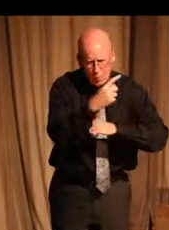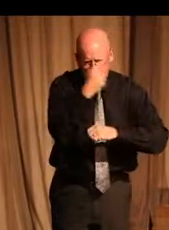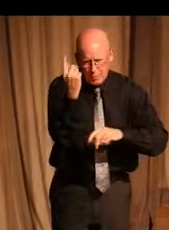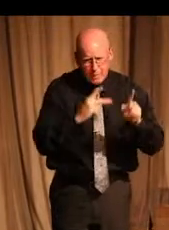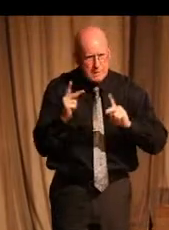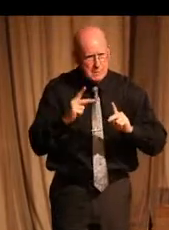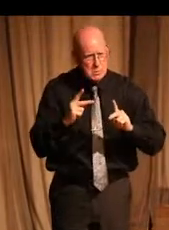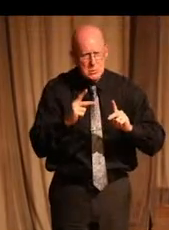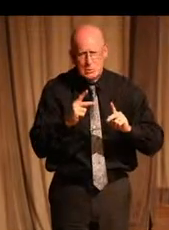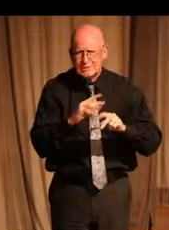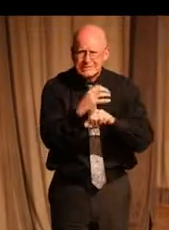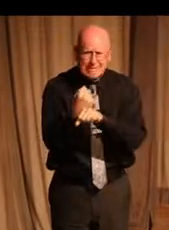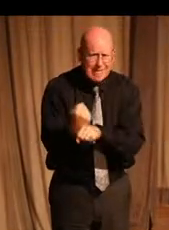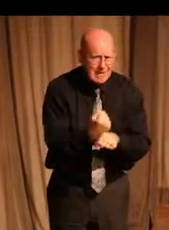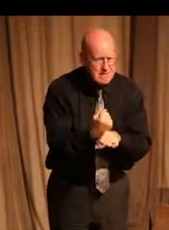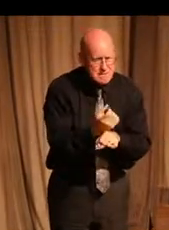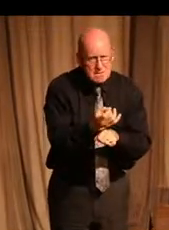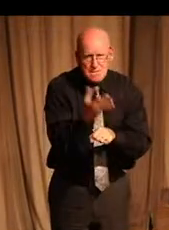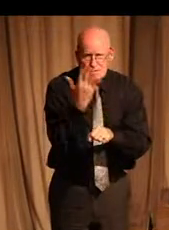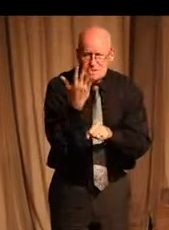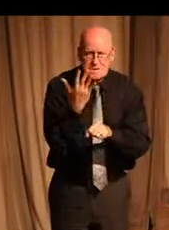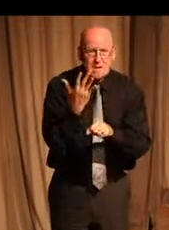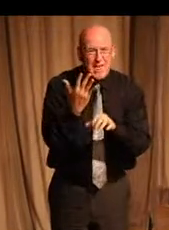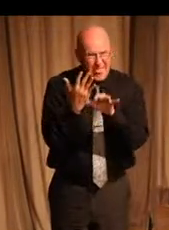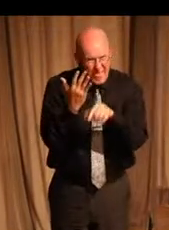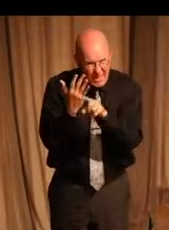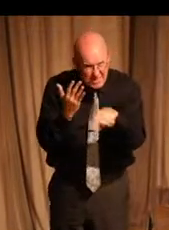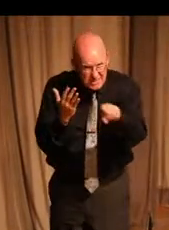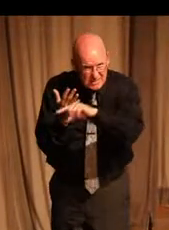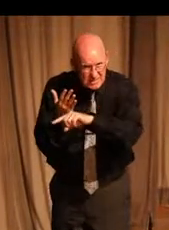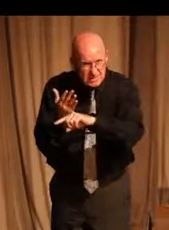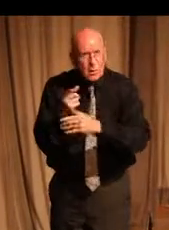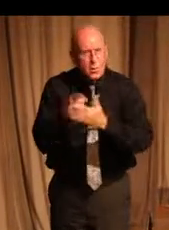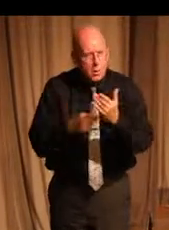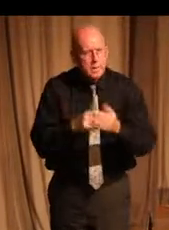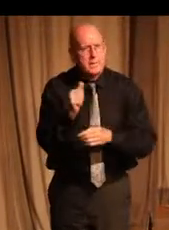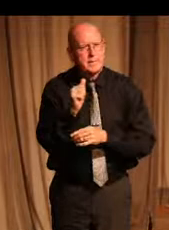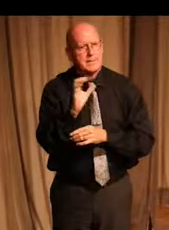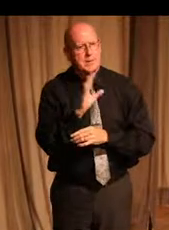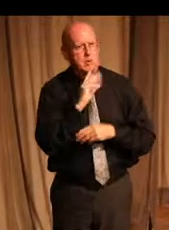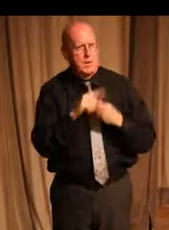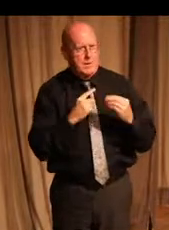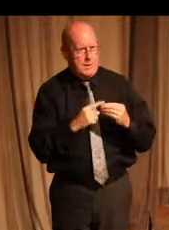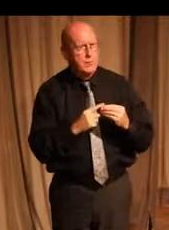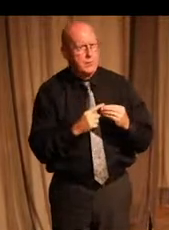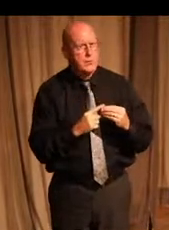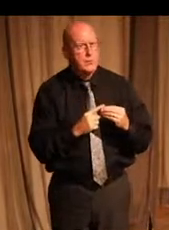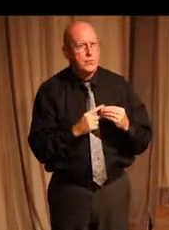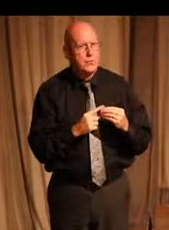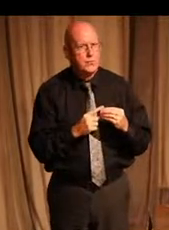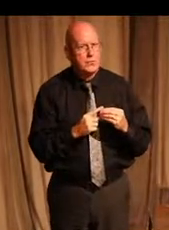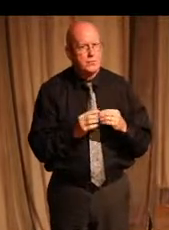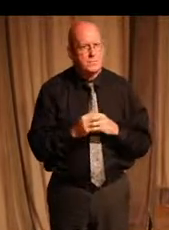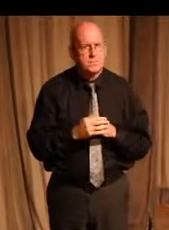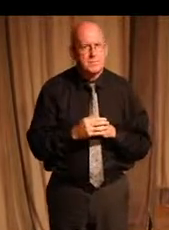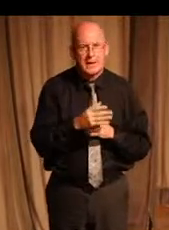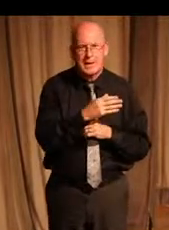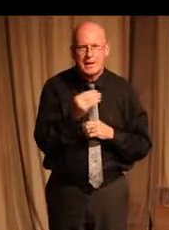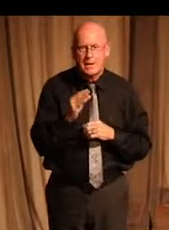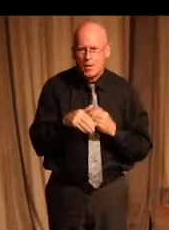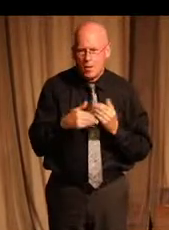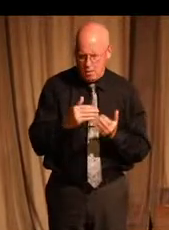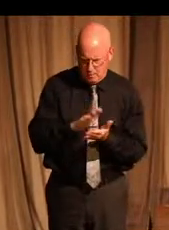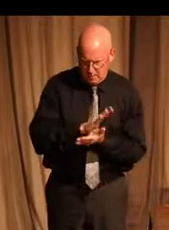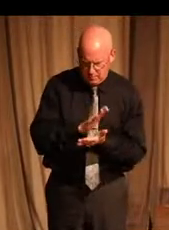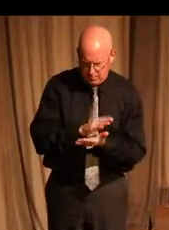people, right? Like all of that is what Césaire talks about. And in all of the papers